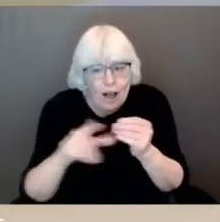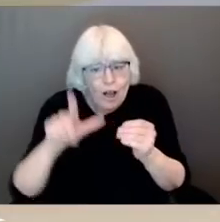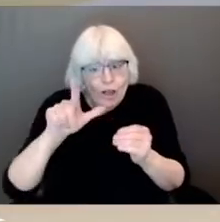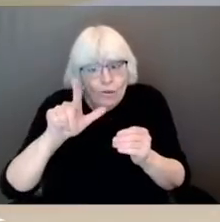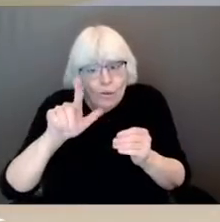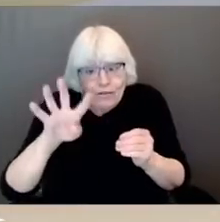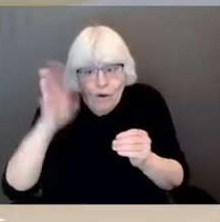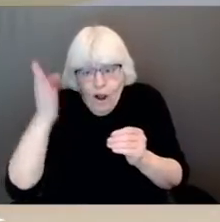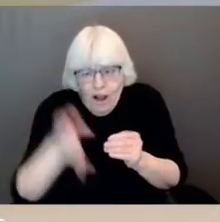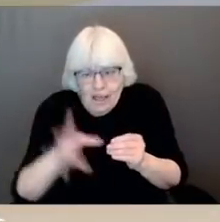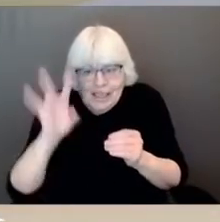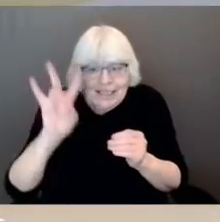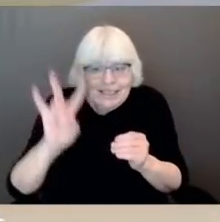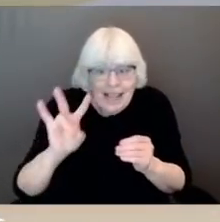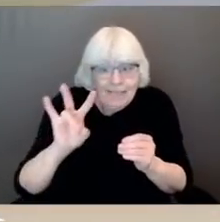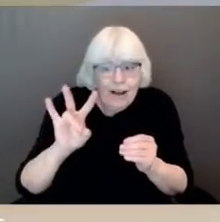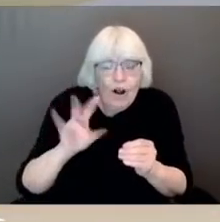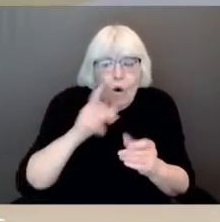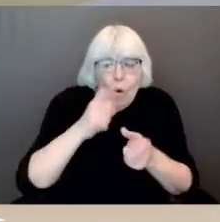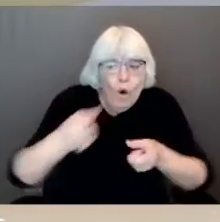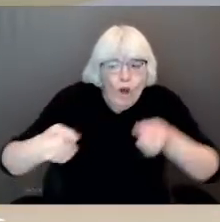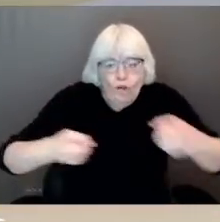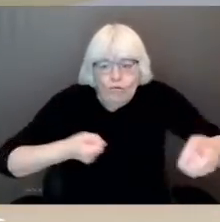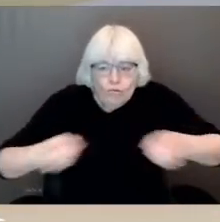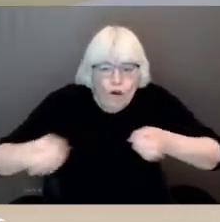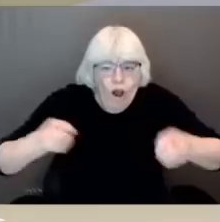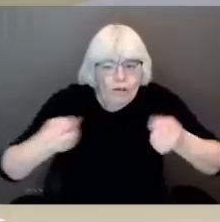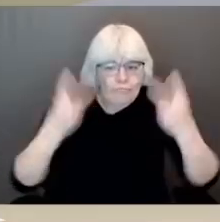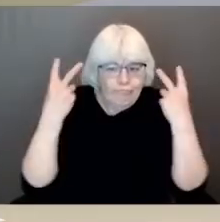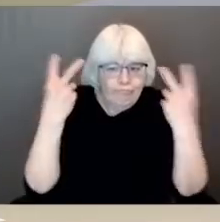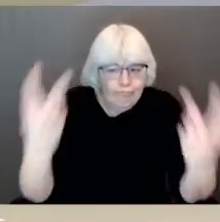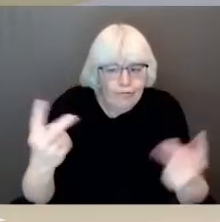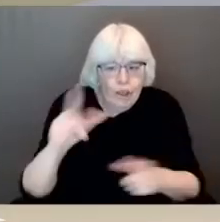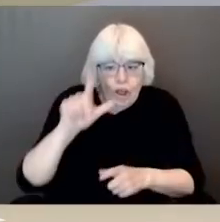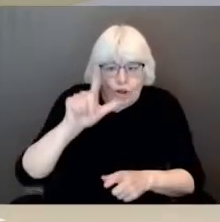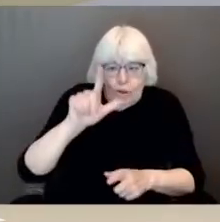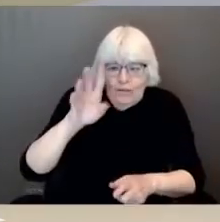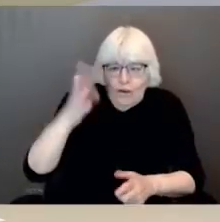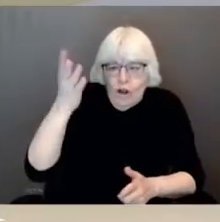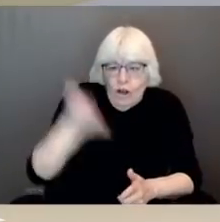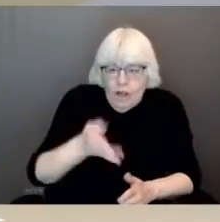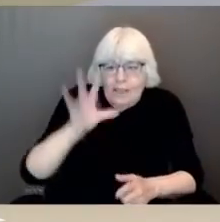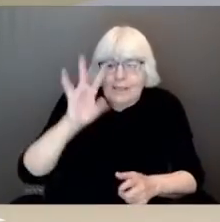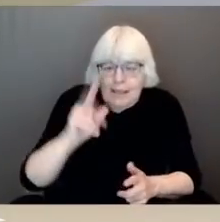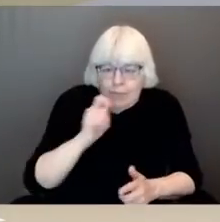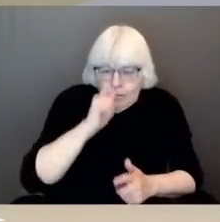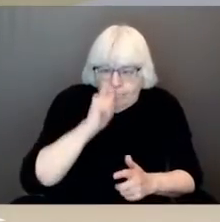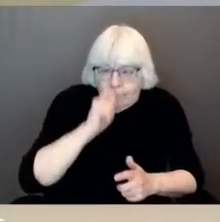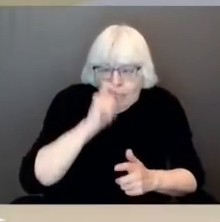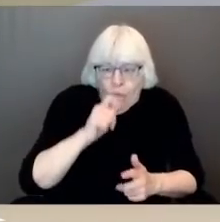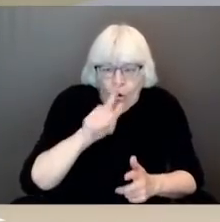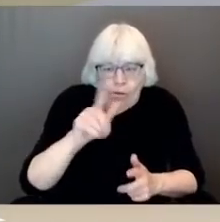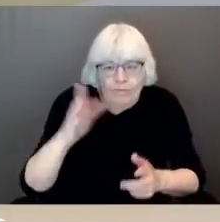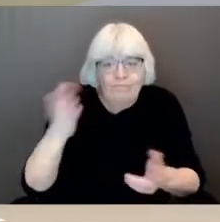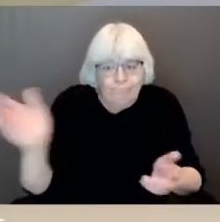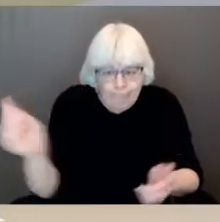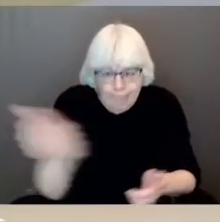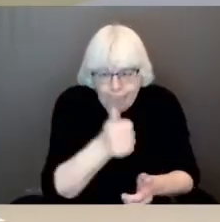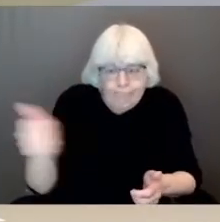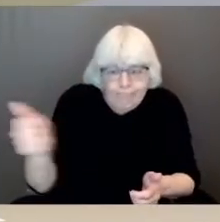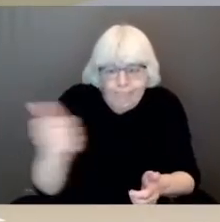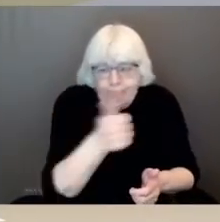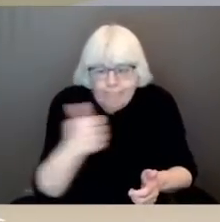workers with around-the-clock testing access. Truck drivers who travel to PEI frequently will continue to be tested every 5